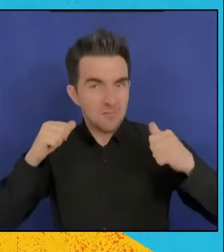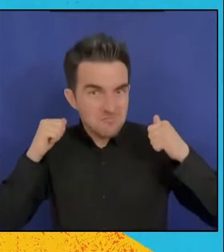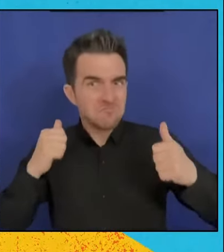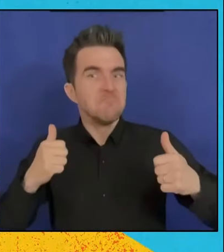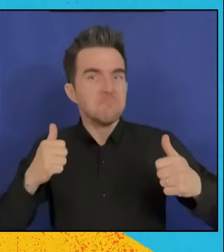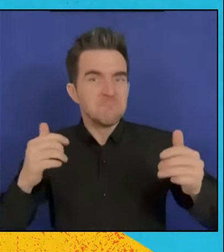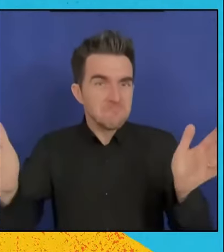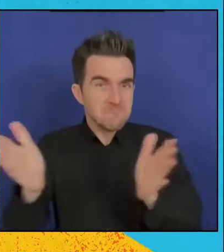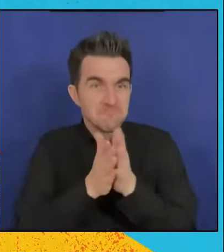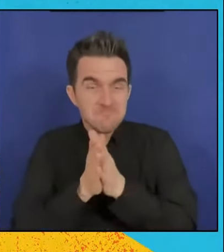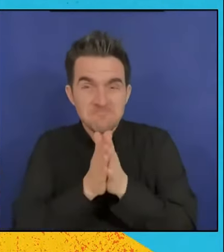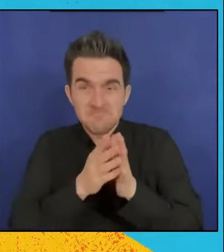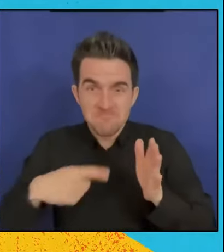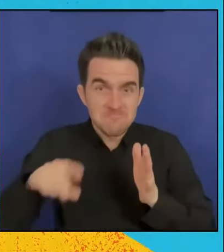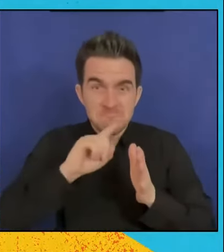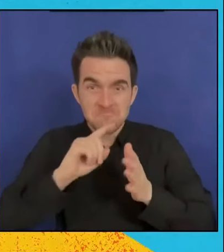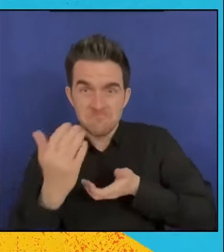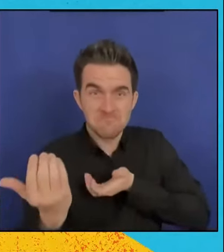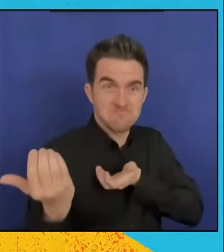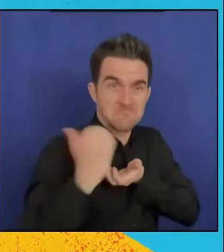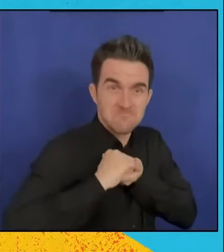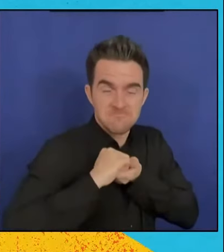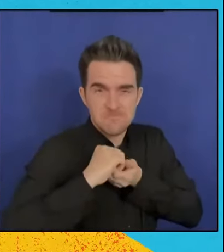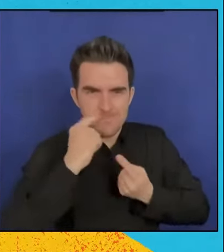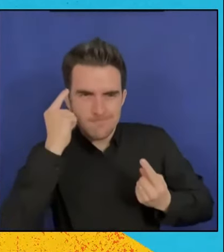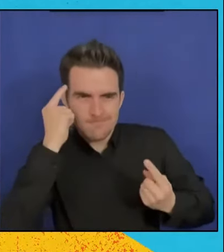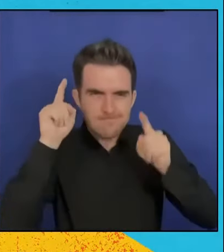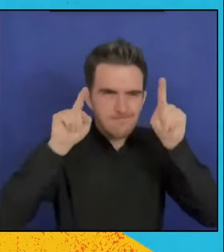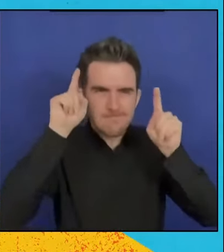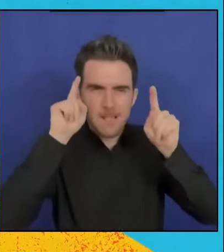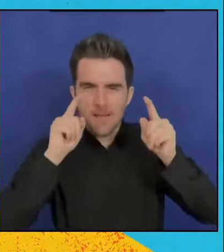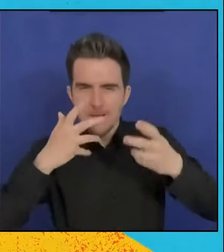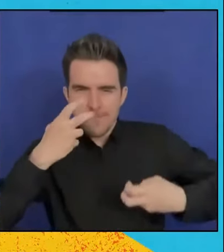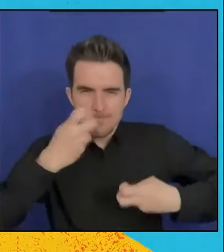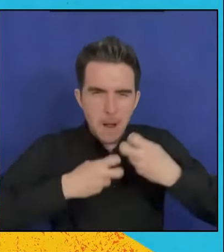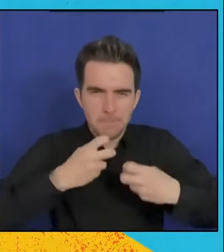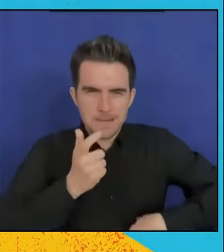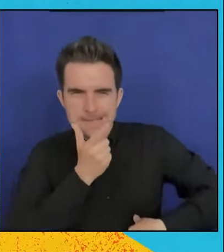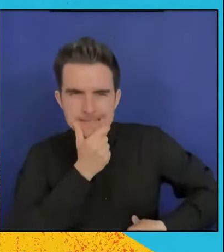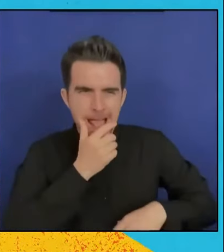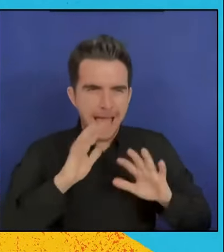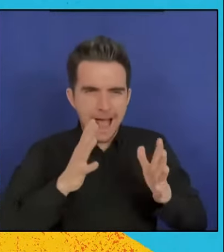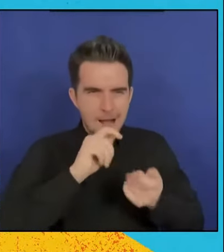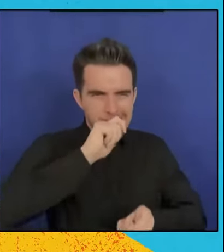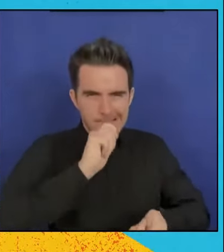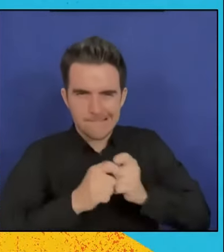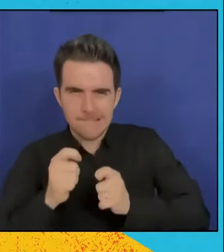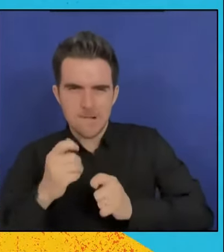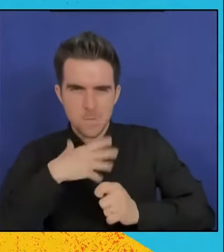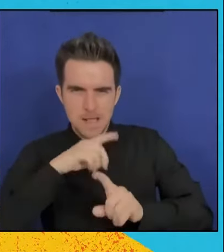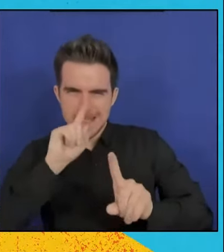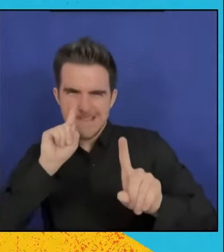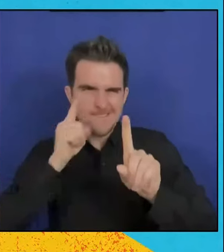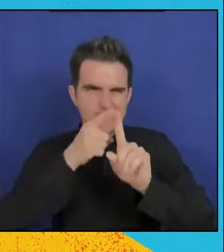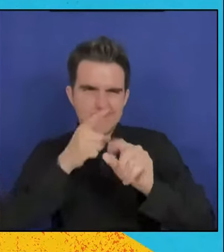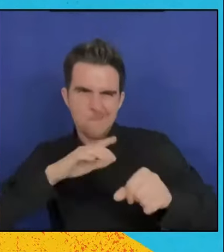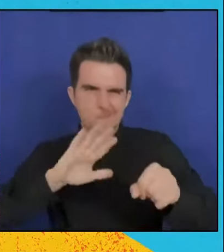So welcome to the 2023 ECOSOC Youth Forum. Let them hear you.